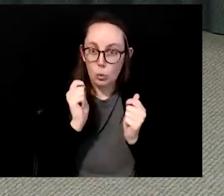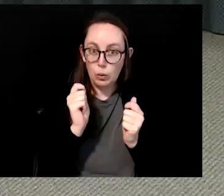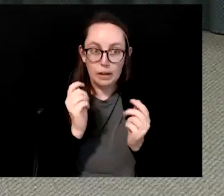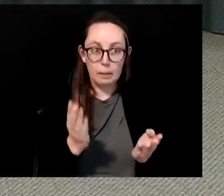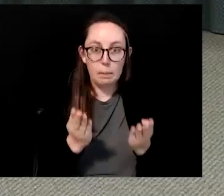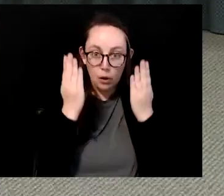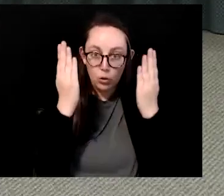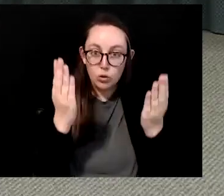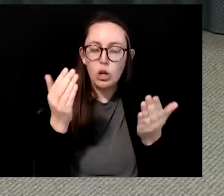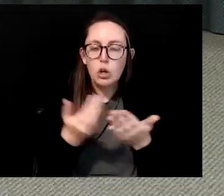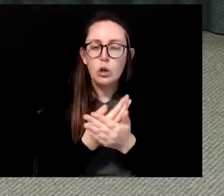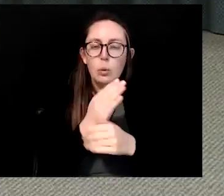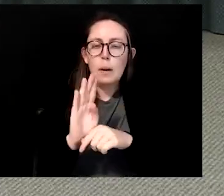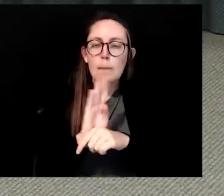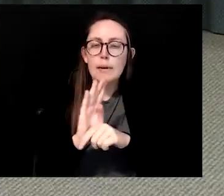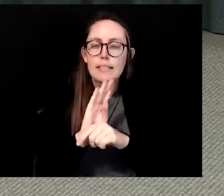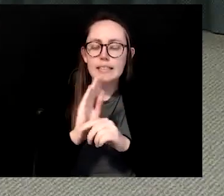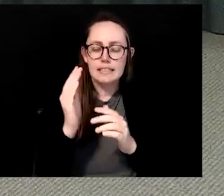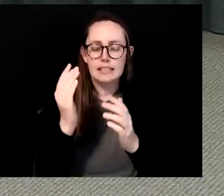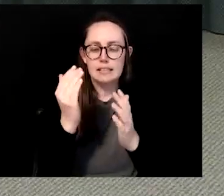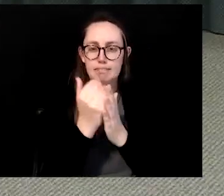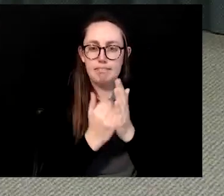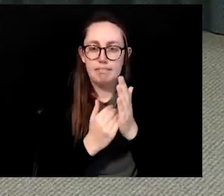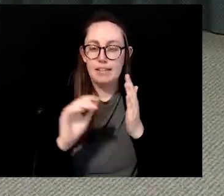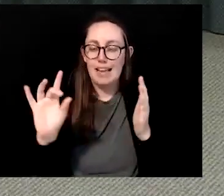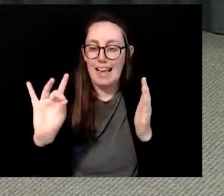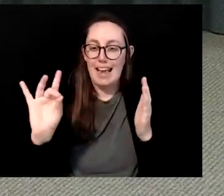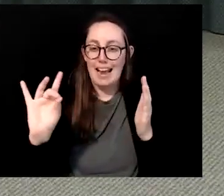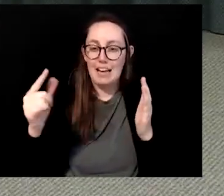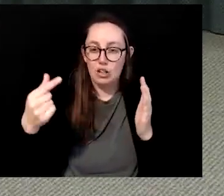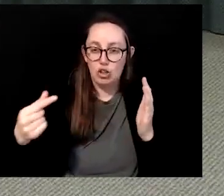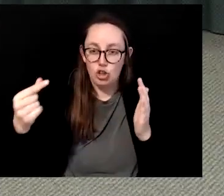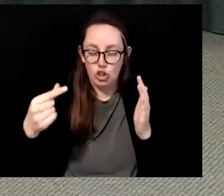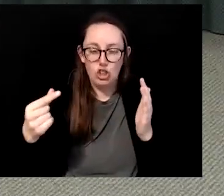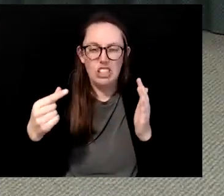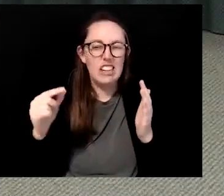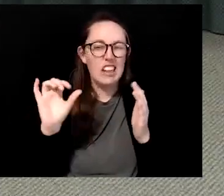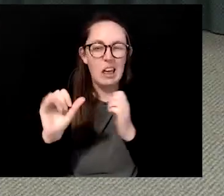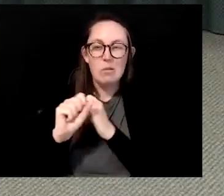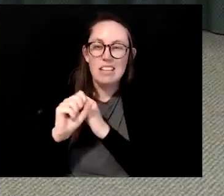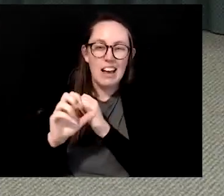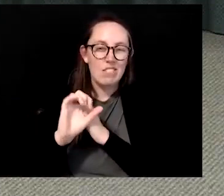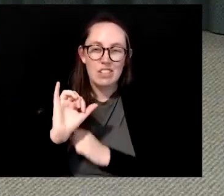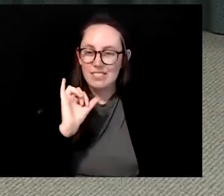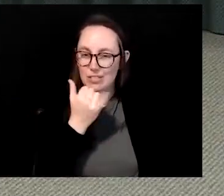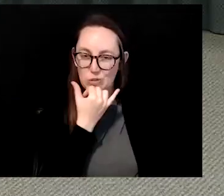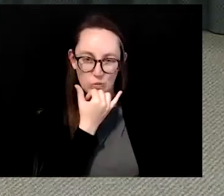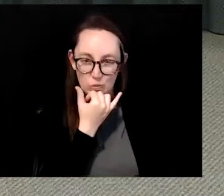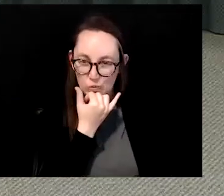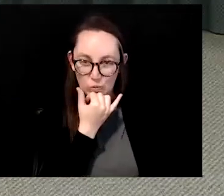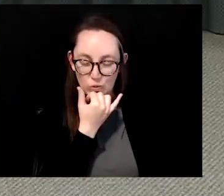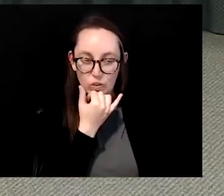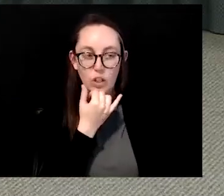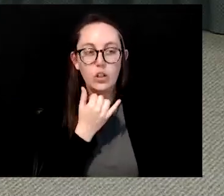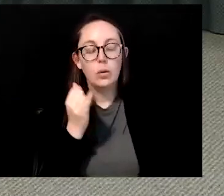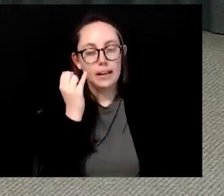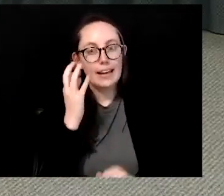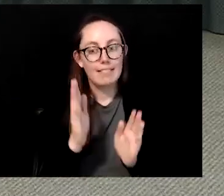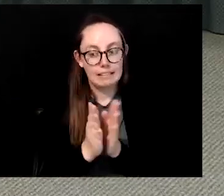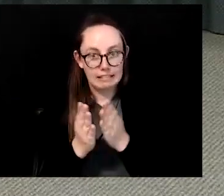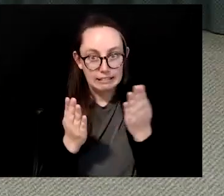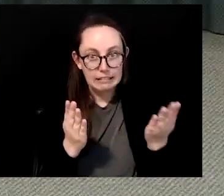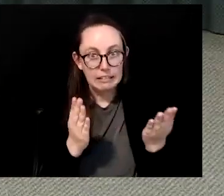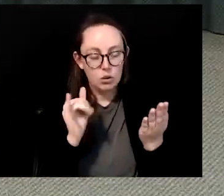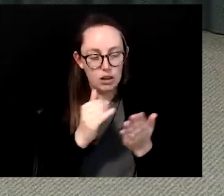item 8G um has been warned incorrectly uh if you turn to that page of the agenda it